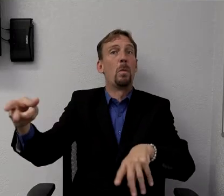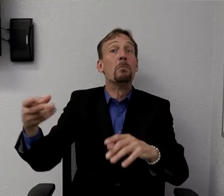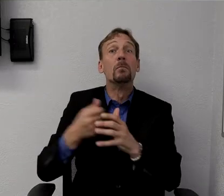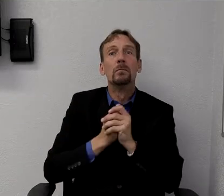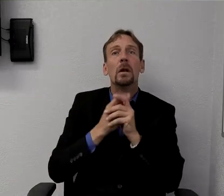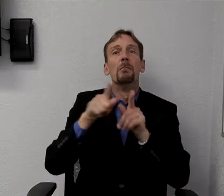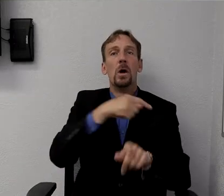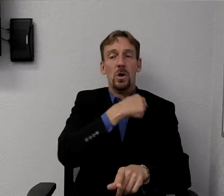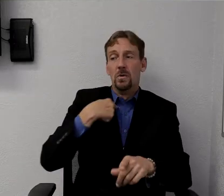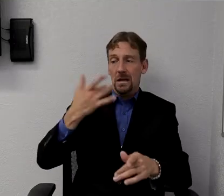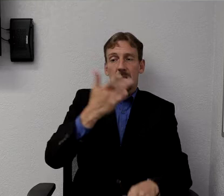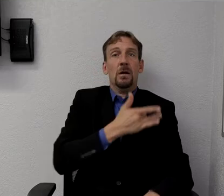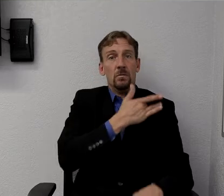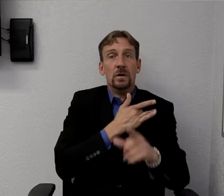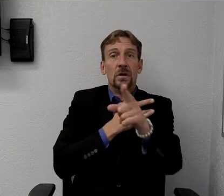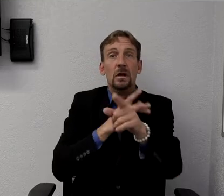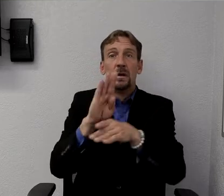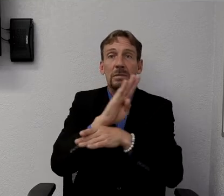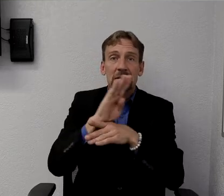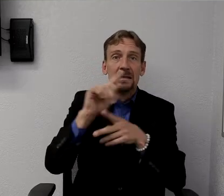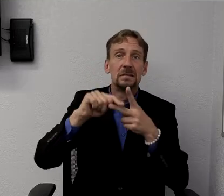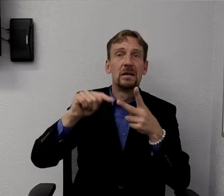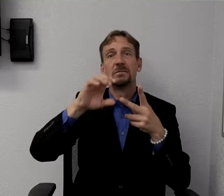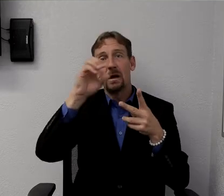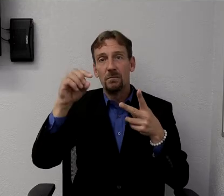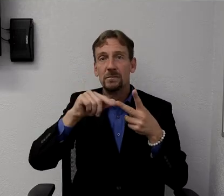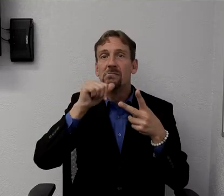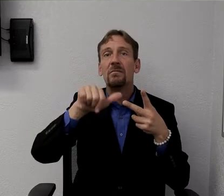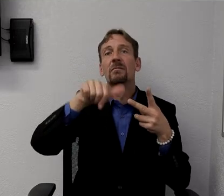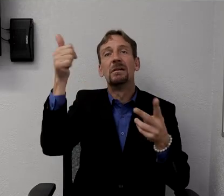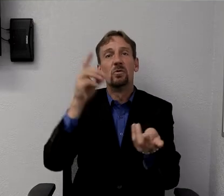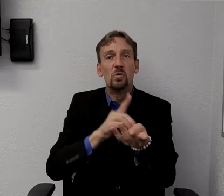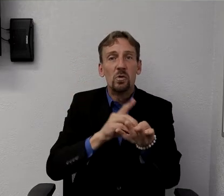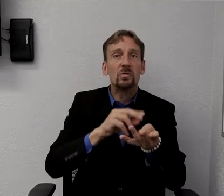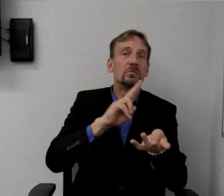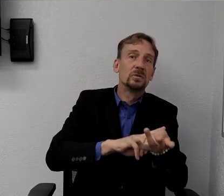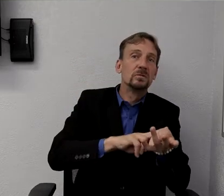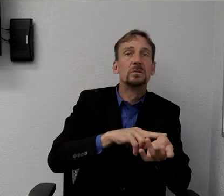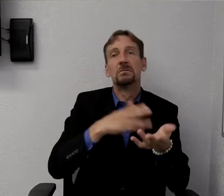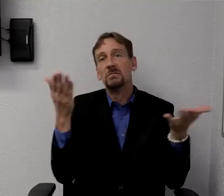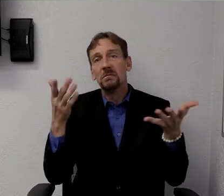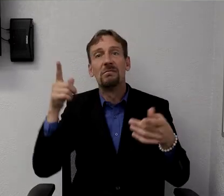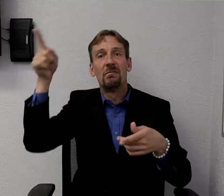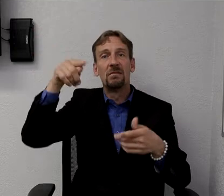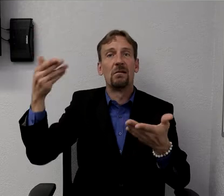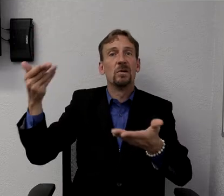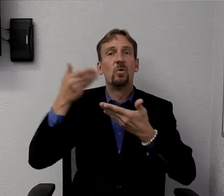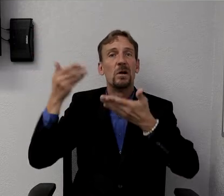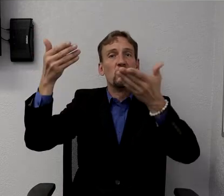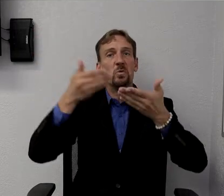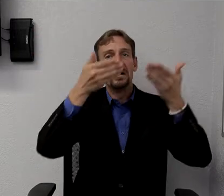forward, businesses, other healthcare providers that are donating masks to us, Harbor Freight, folks like